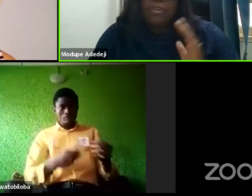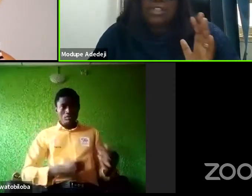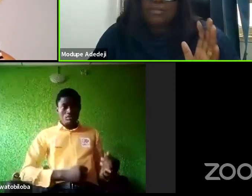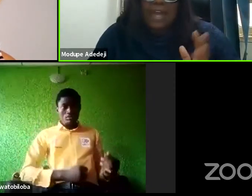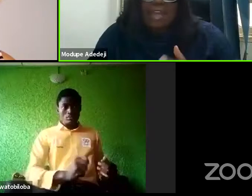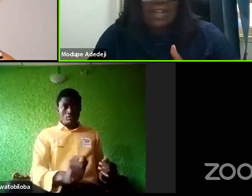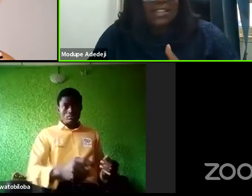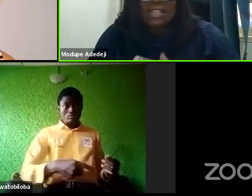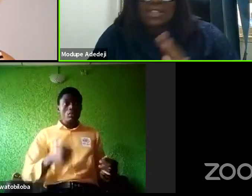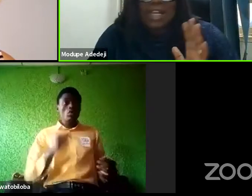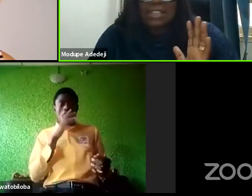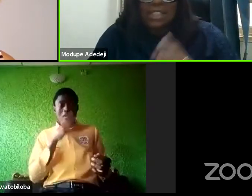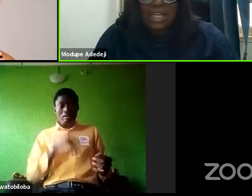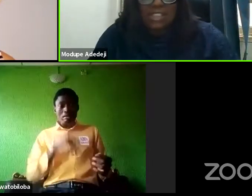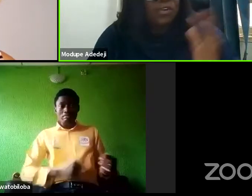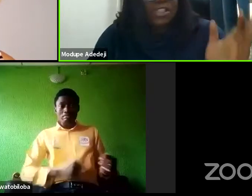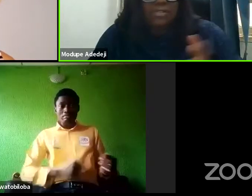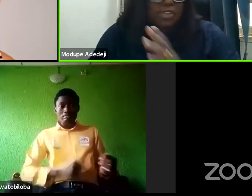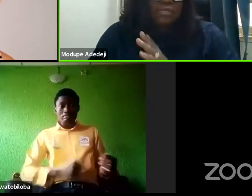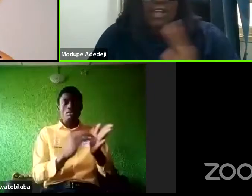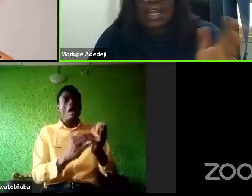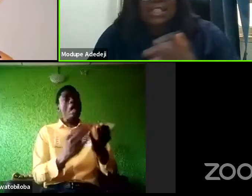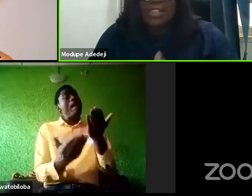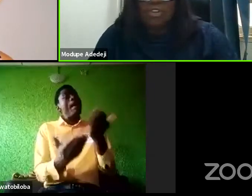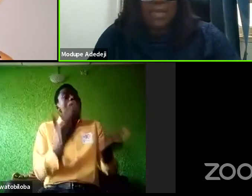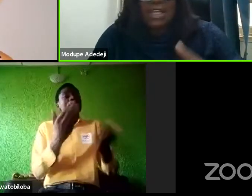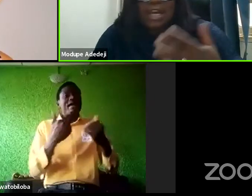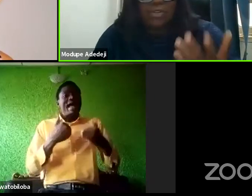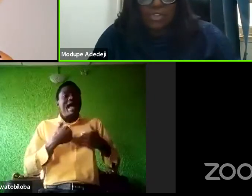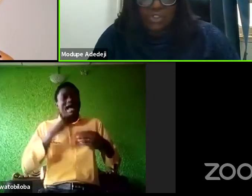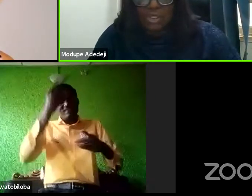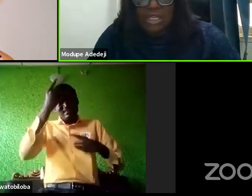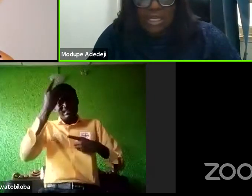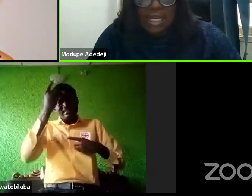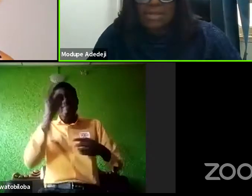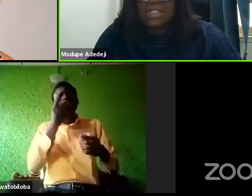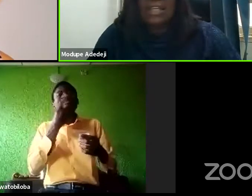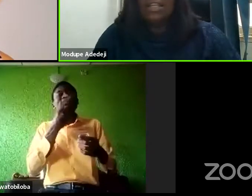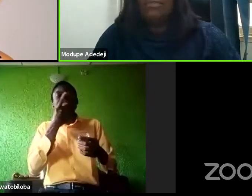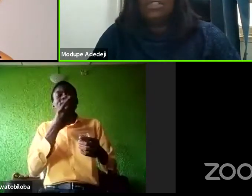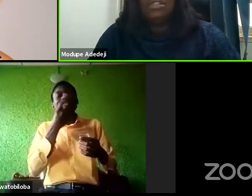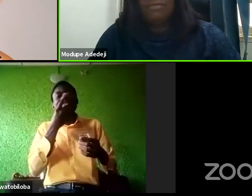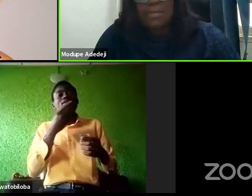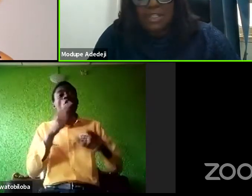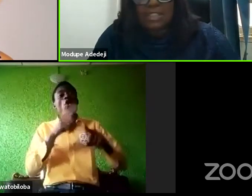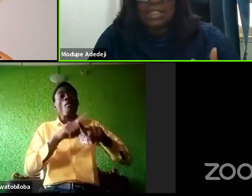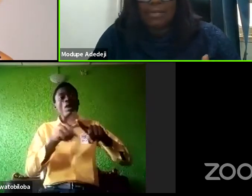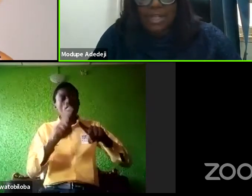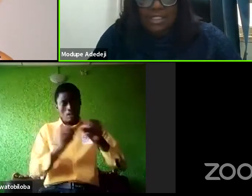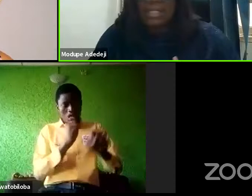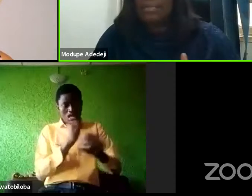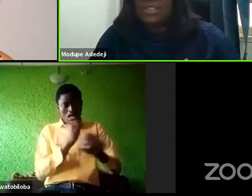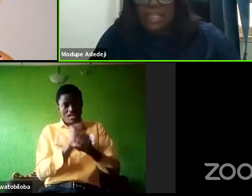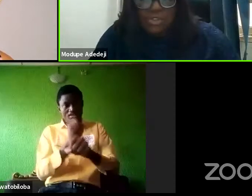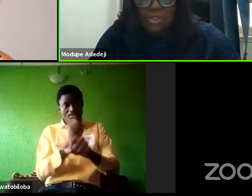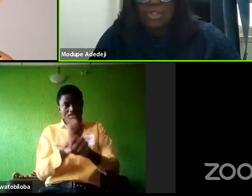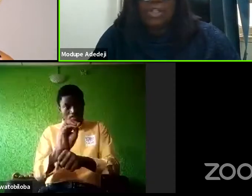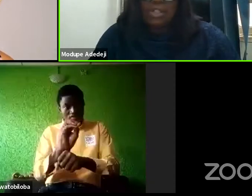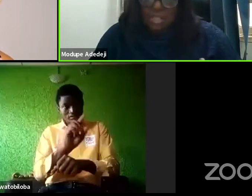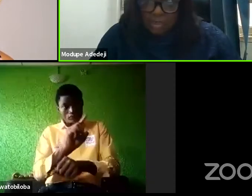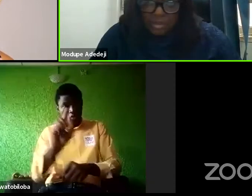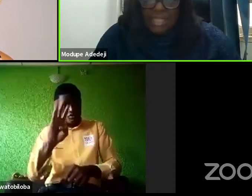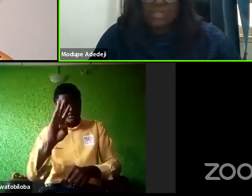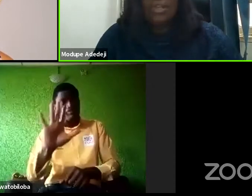because 45, that is actually the age, 40, 45, that's the age of medical condition, especially if it's in the family, diabetes,